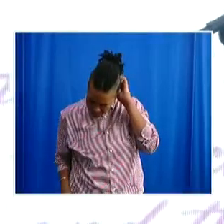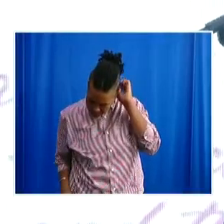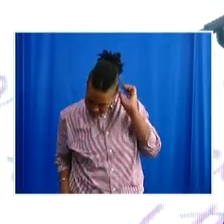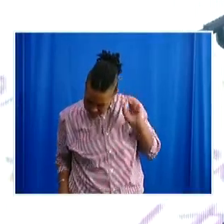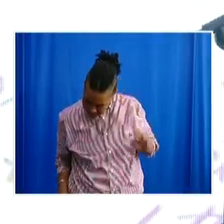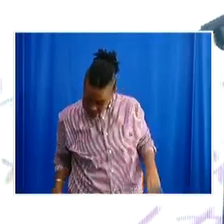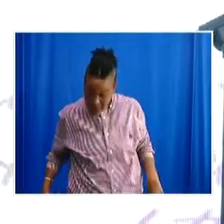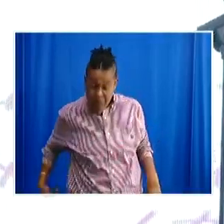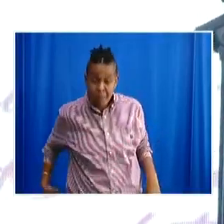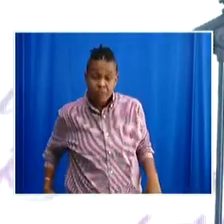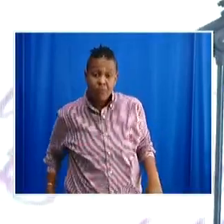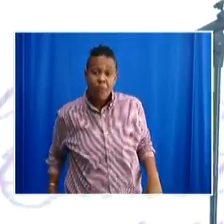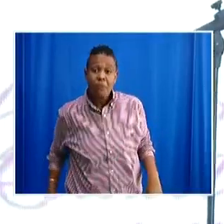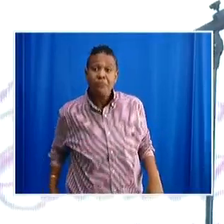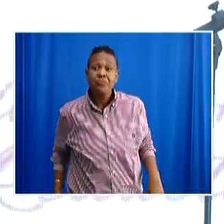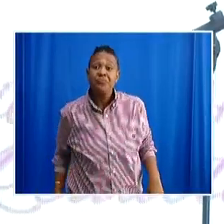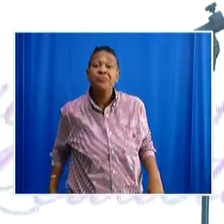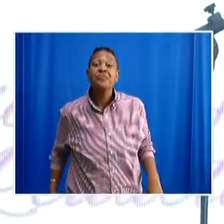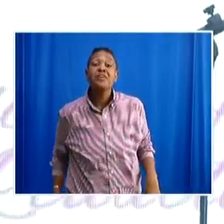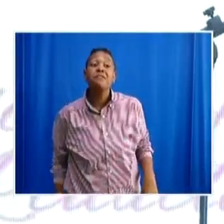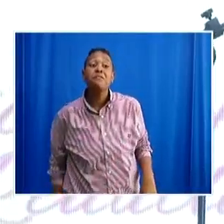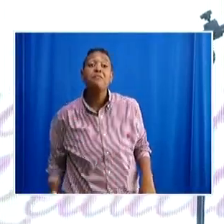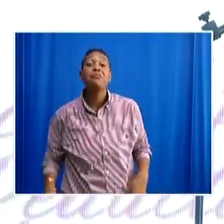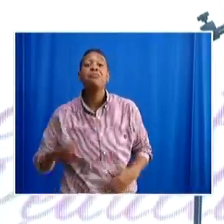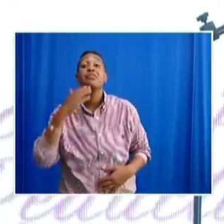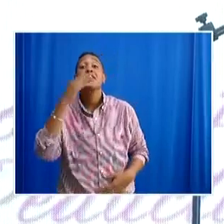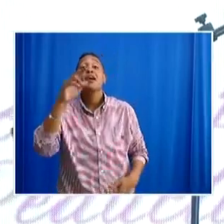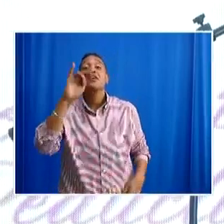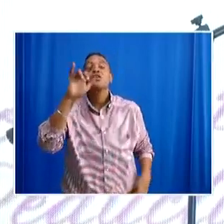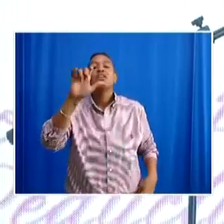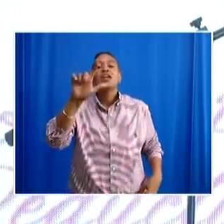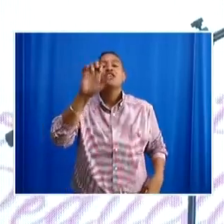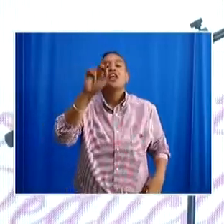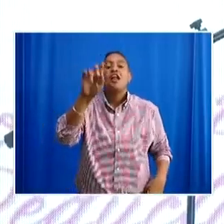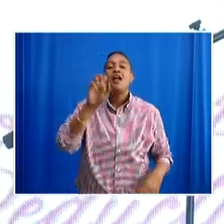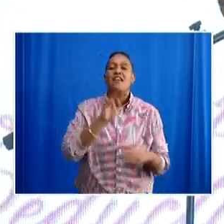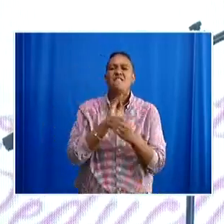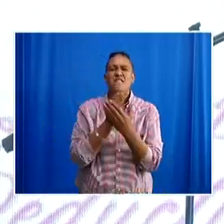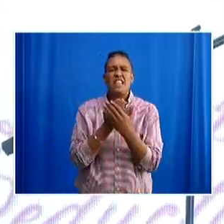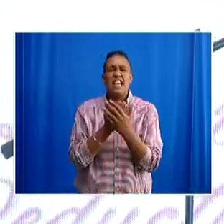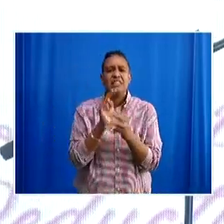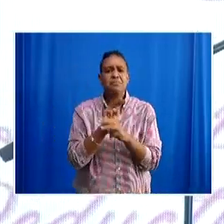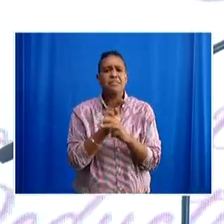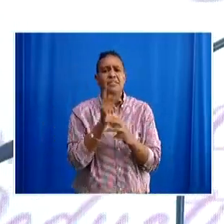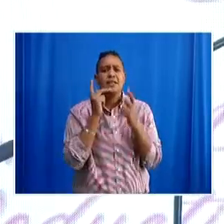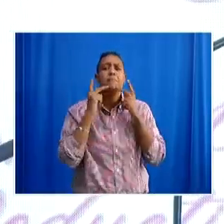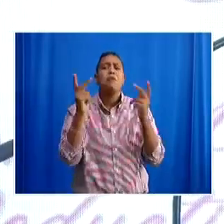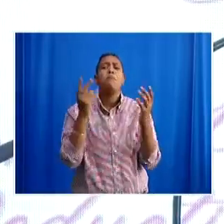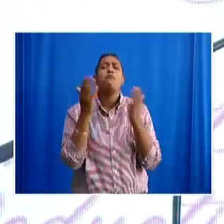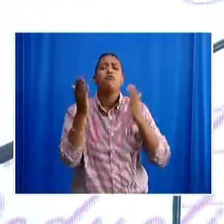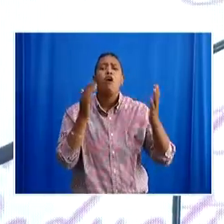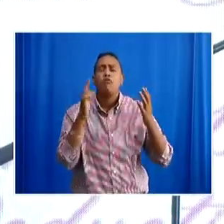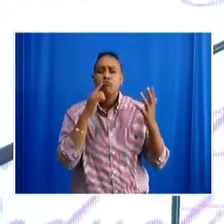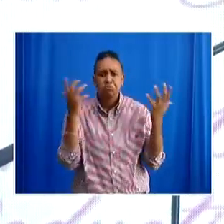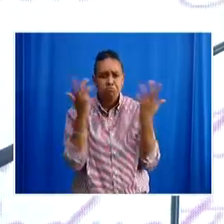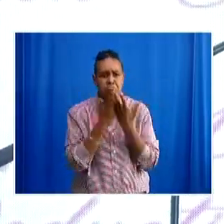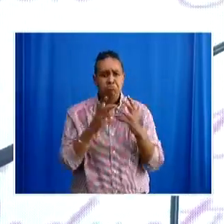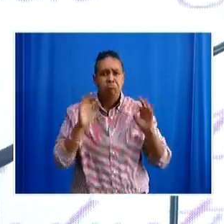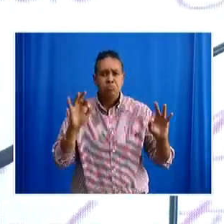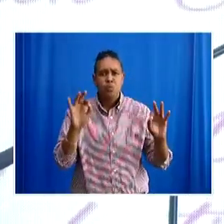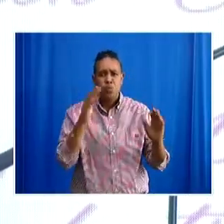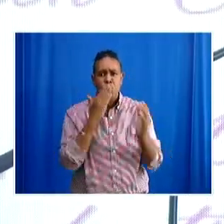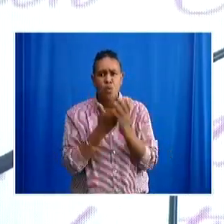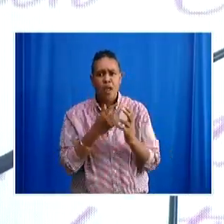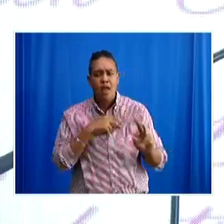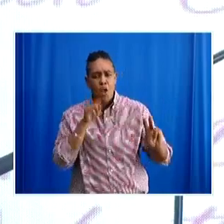Thank you, Nigel Clark, Finance Minister and the Public Service. And it all hangs together very well. And I look forward to